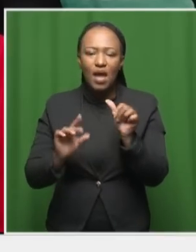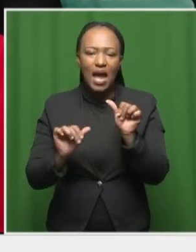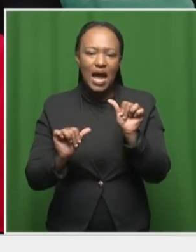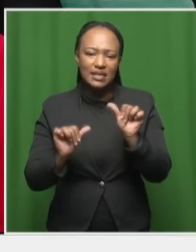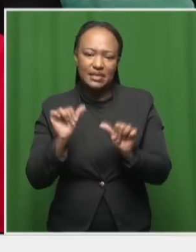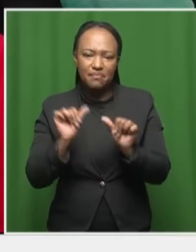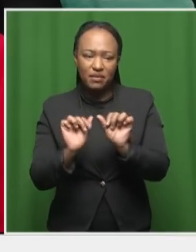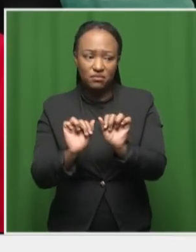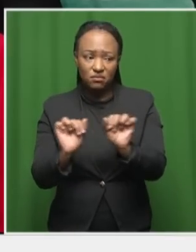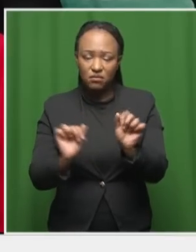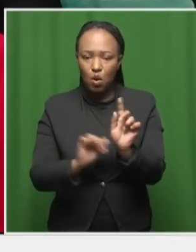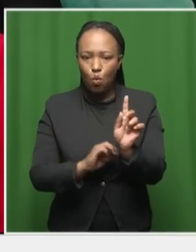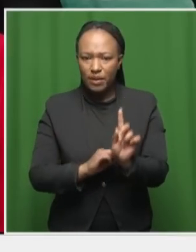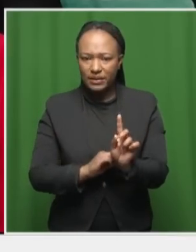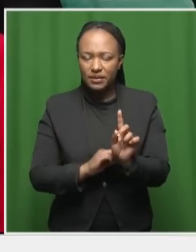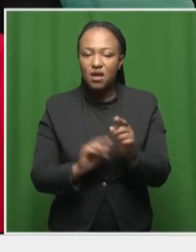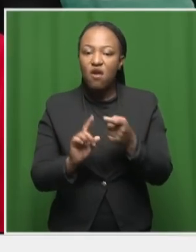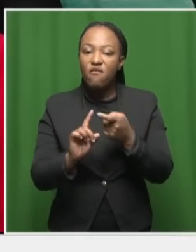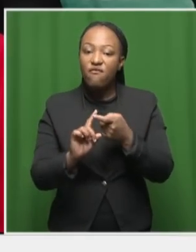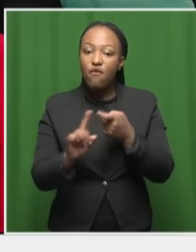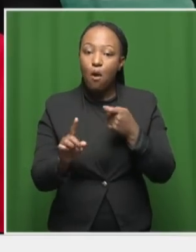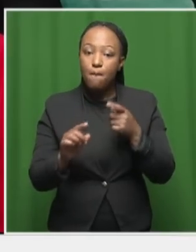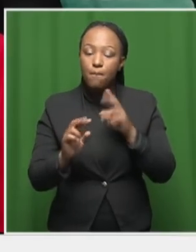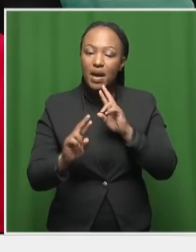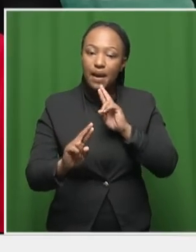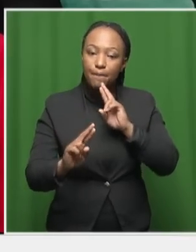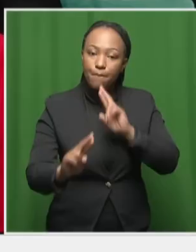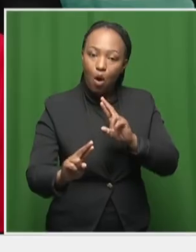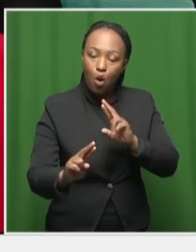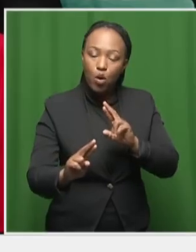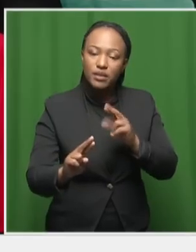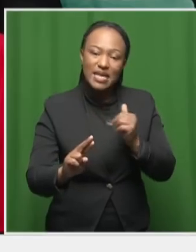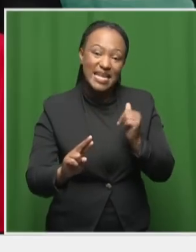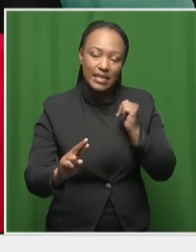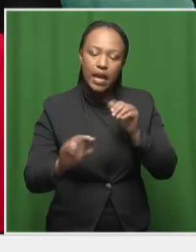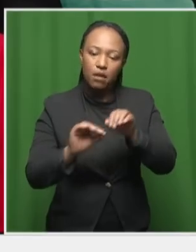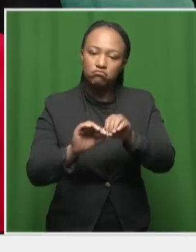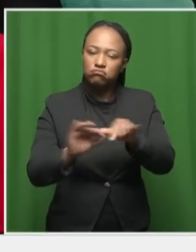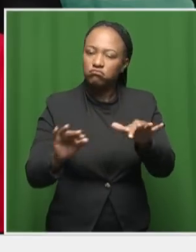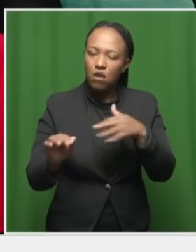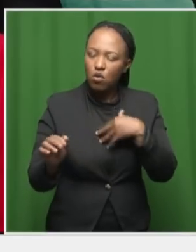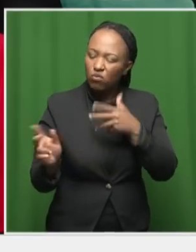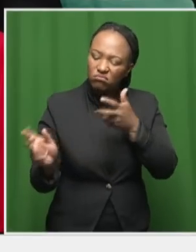and, your takeout from the report that was revealed yesterday?